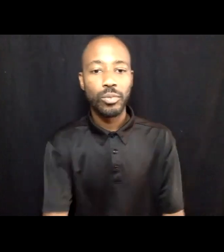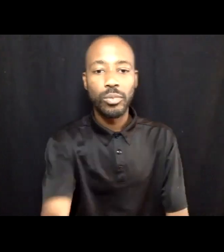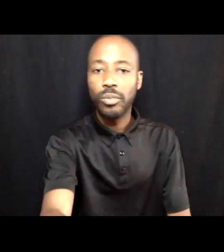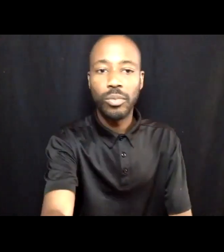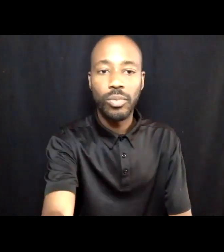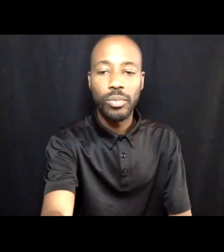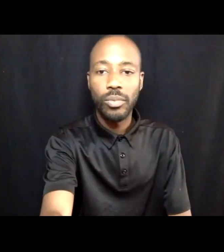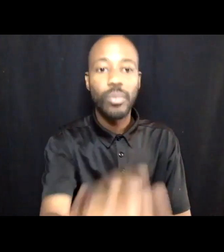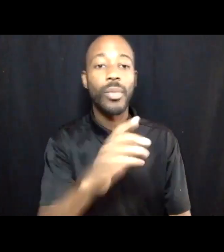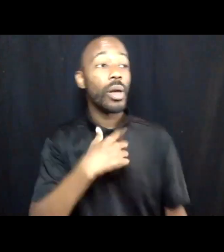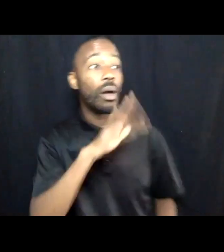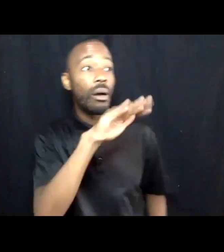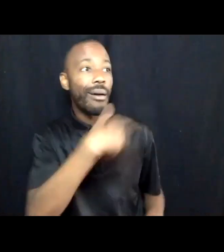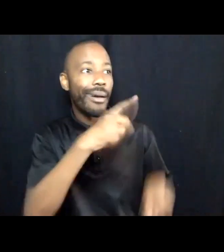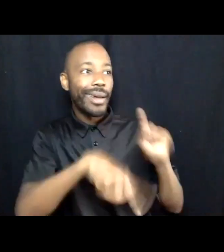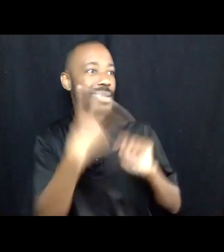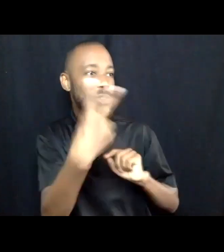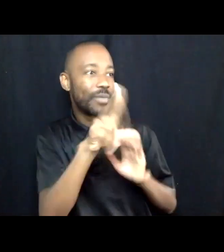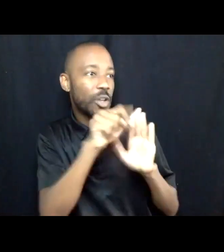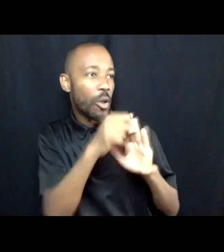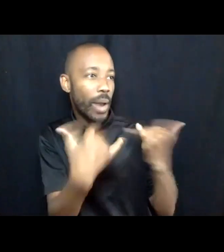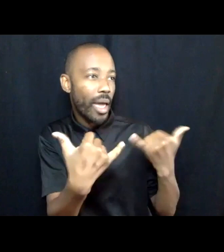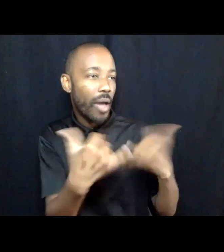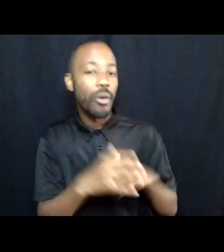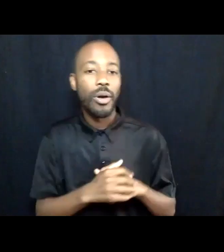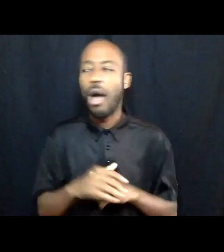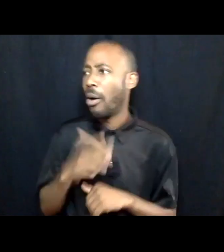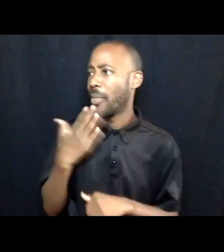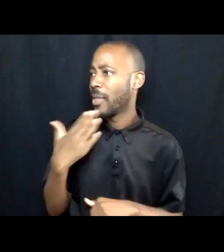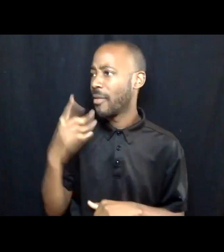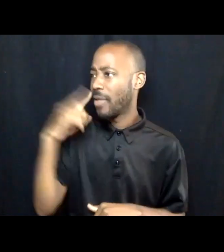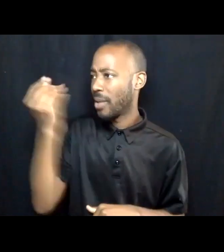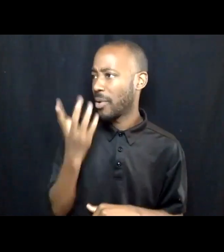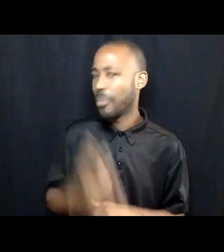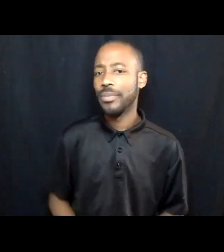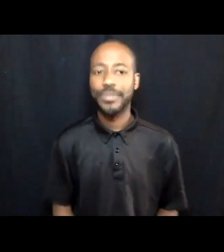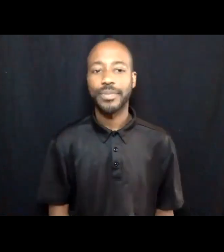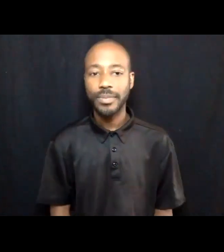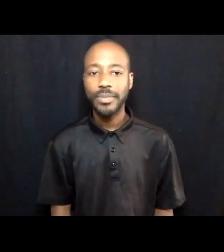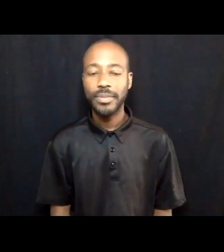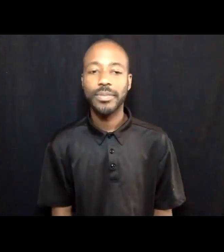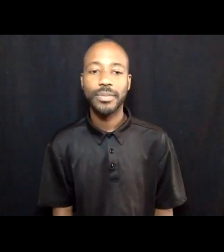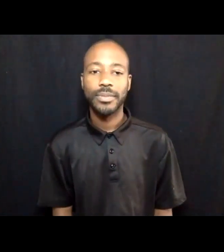We can't see the video Ash Okay. right now. Thank you for letting me know. I think you have to share.